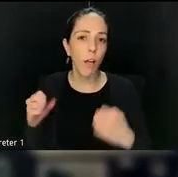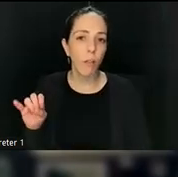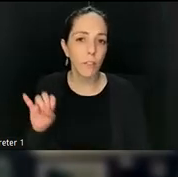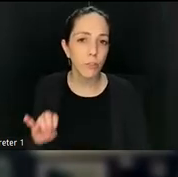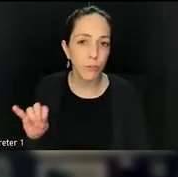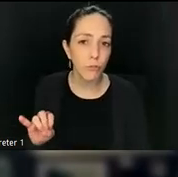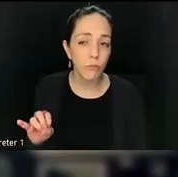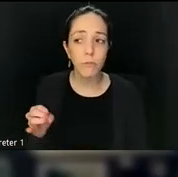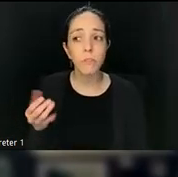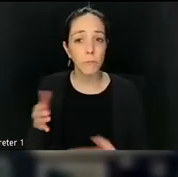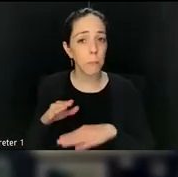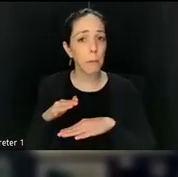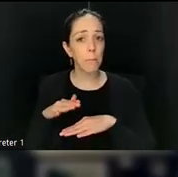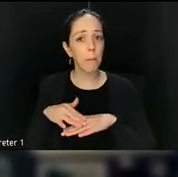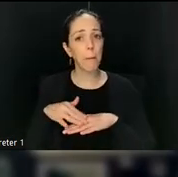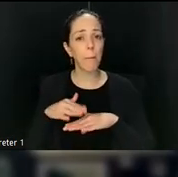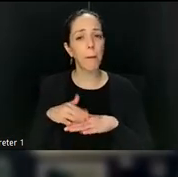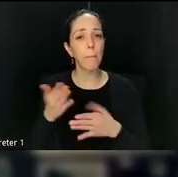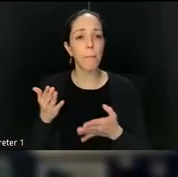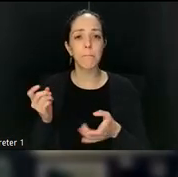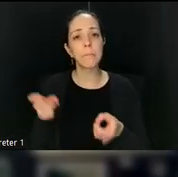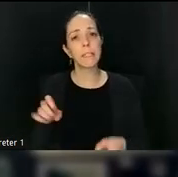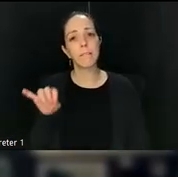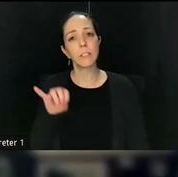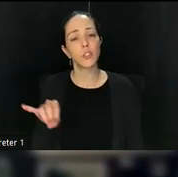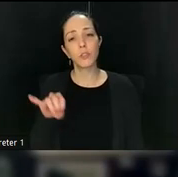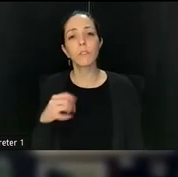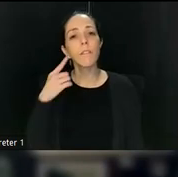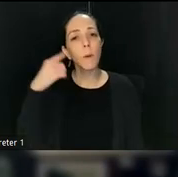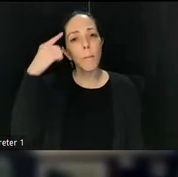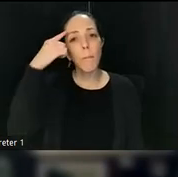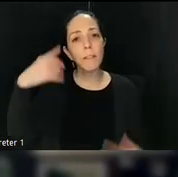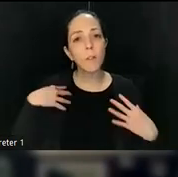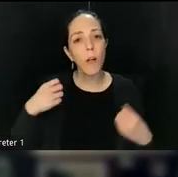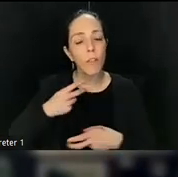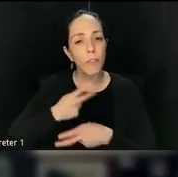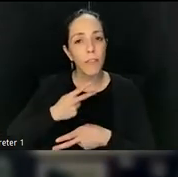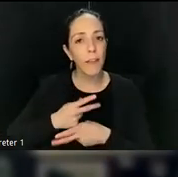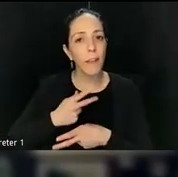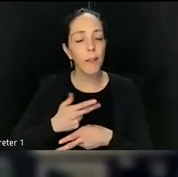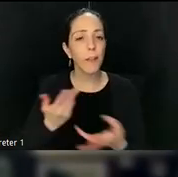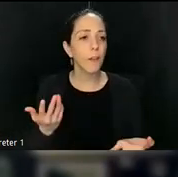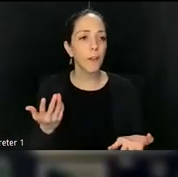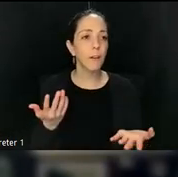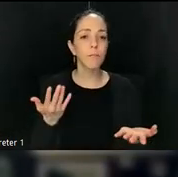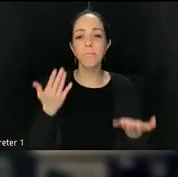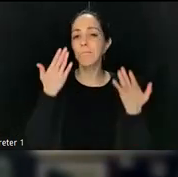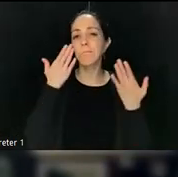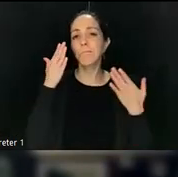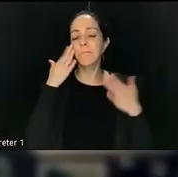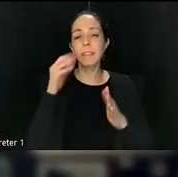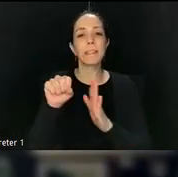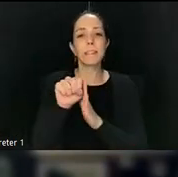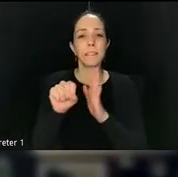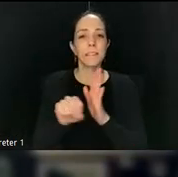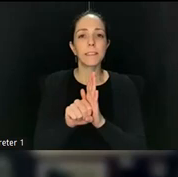minimum, and you know, for mental health care, or at least, I don't know what the state has, employee, I